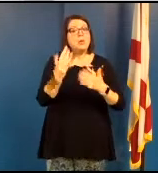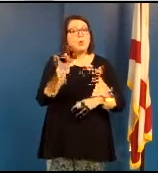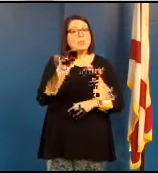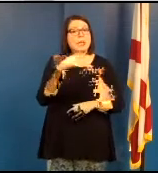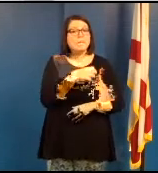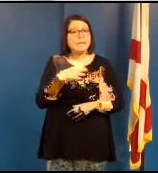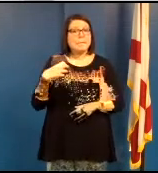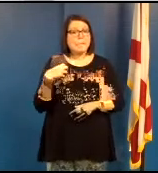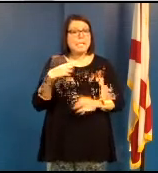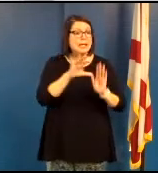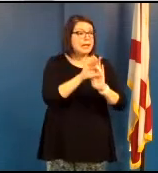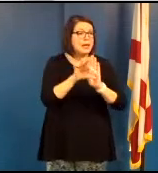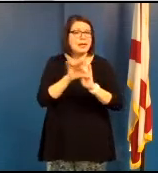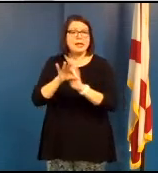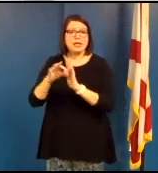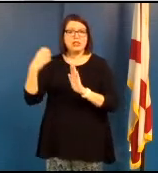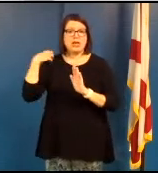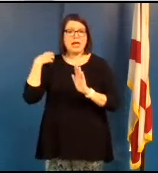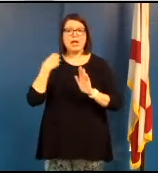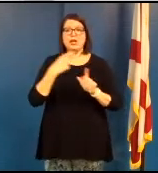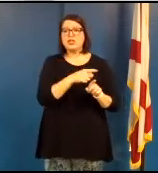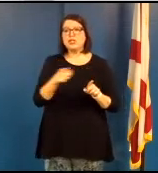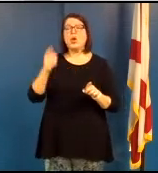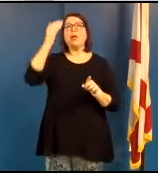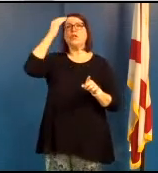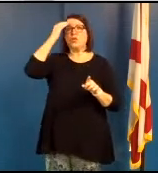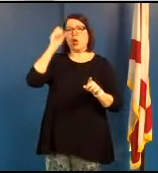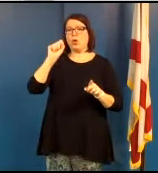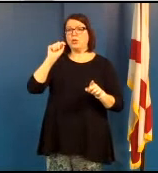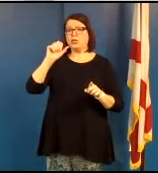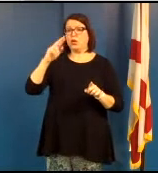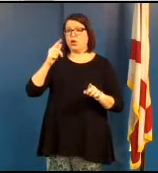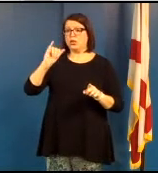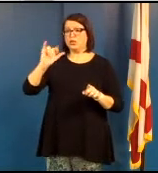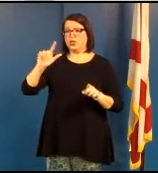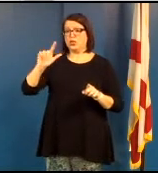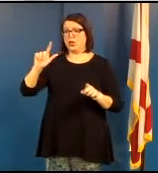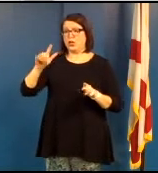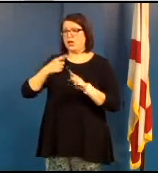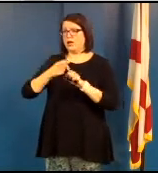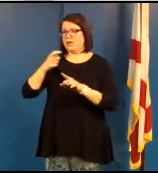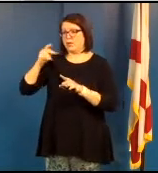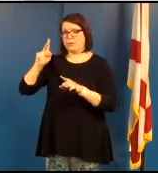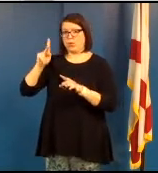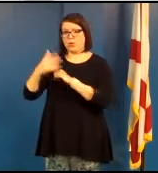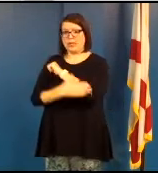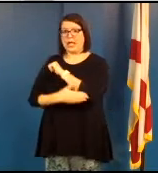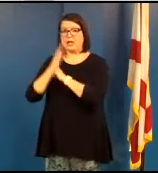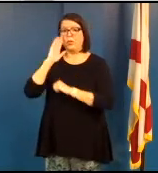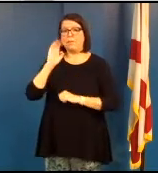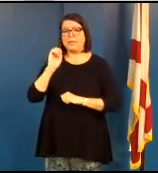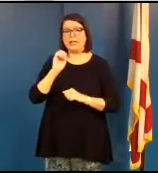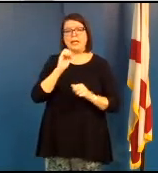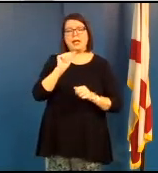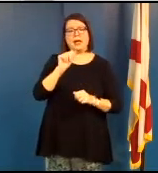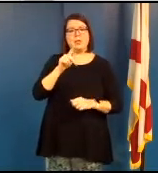likely from what we know is that Senator Stargell of Polk County will be the Appropriations Chair, and that's pretty much all we know at this point.